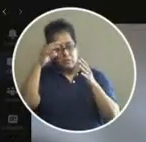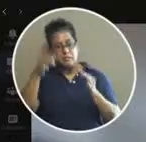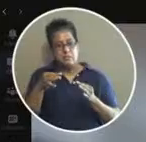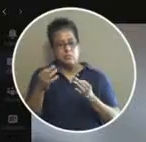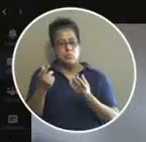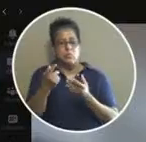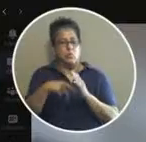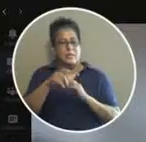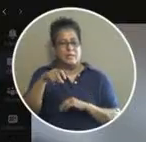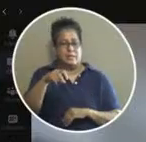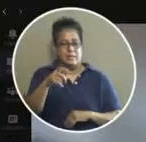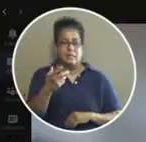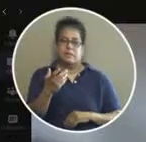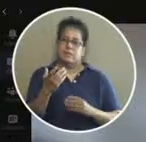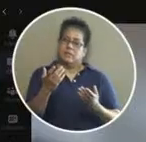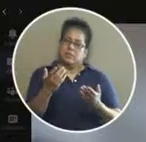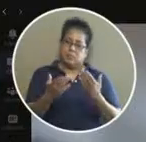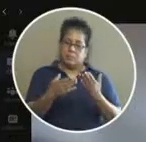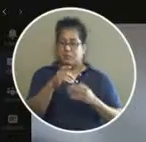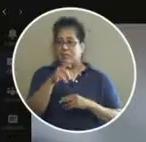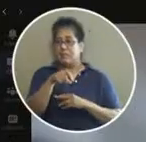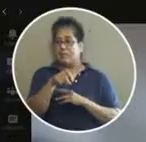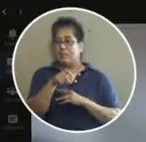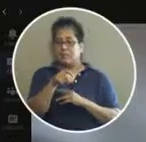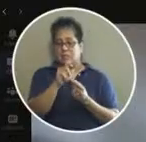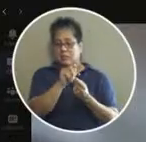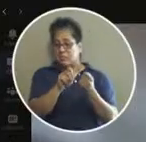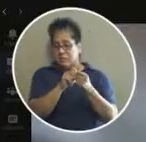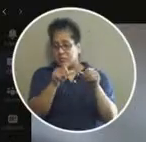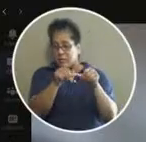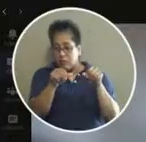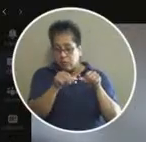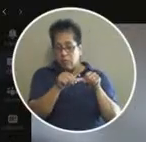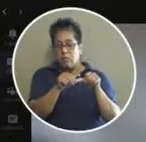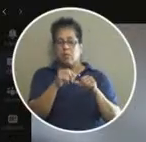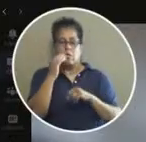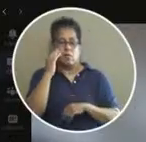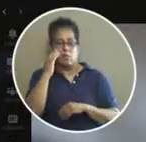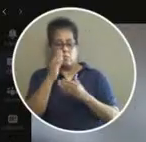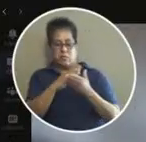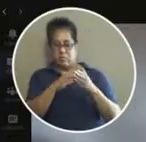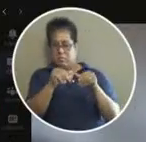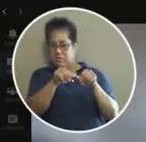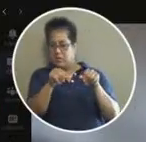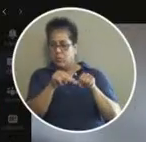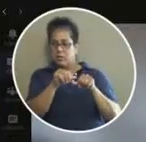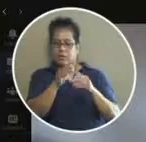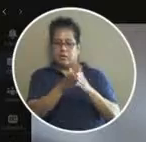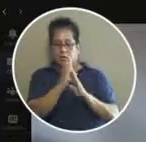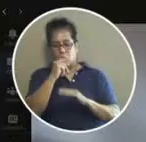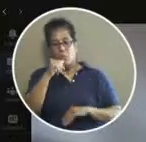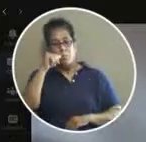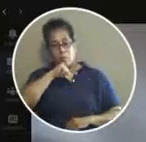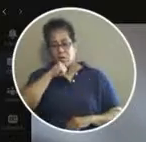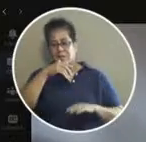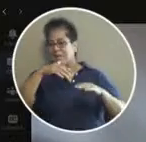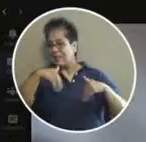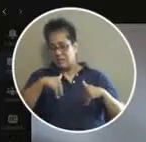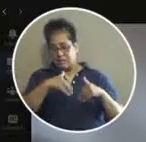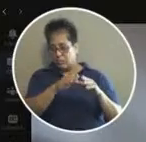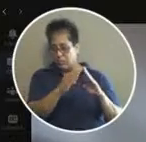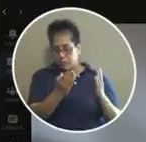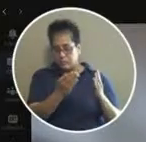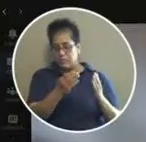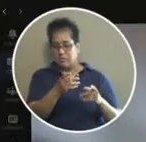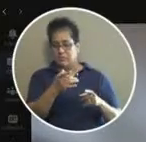it that we need, because it might be an area in particular. I know that in some areas they've asked for the bars not to be open yet because